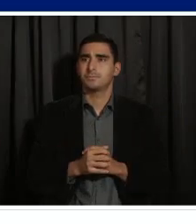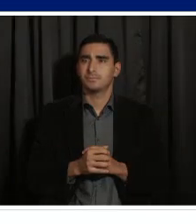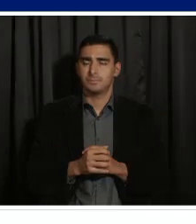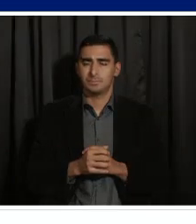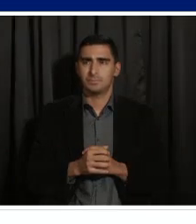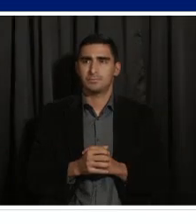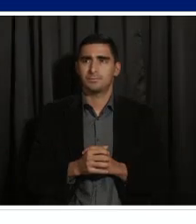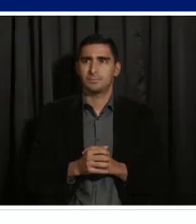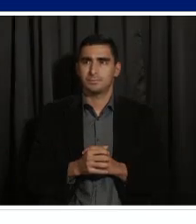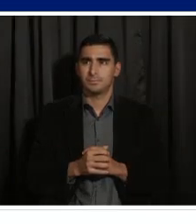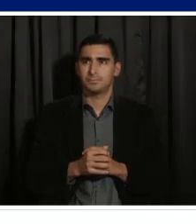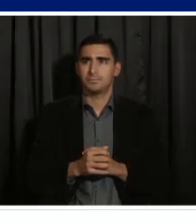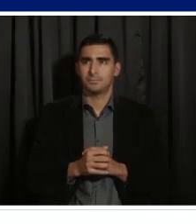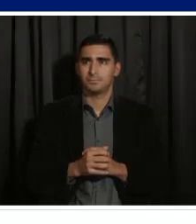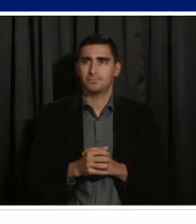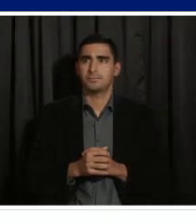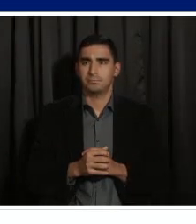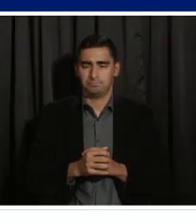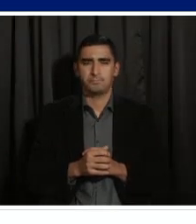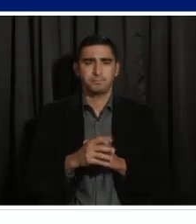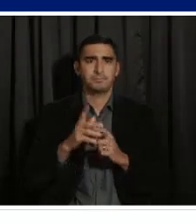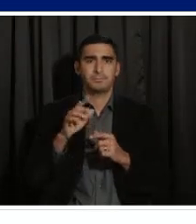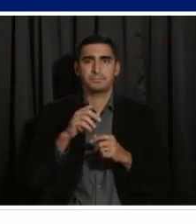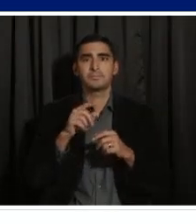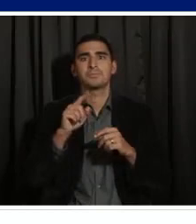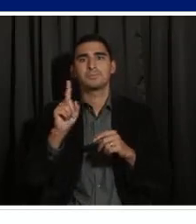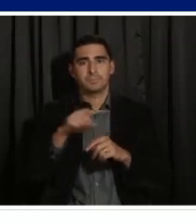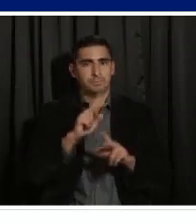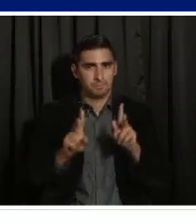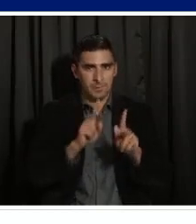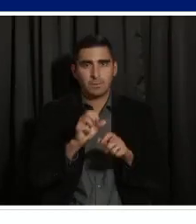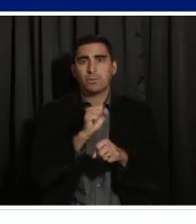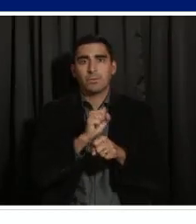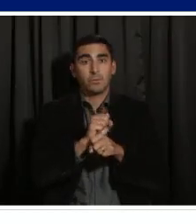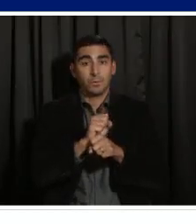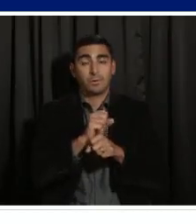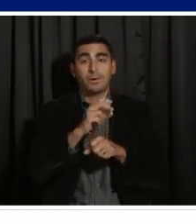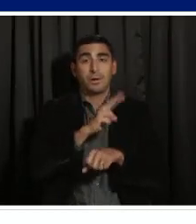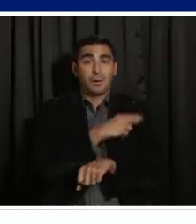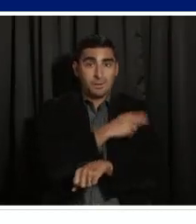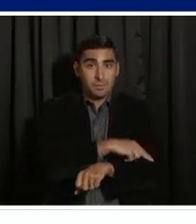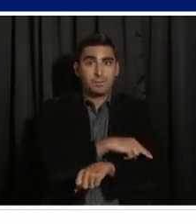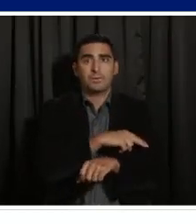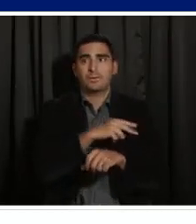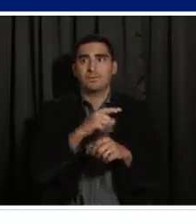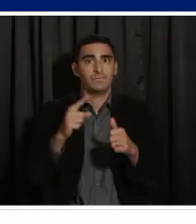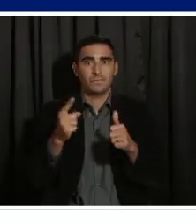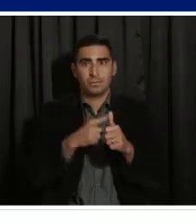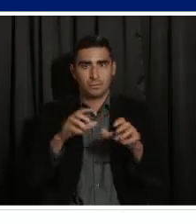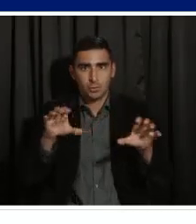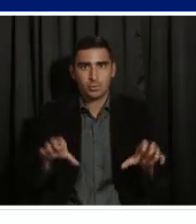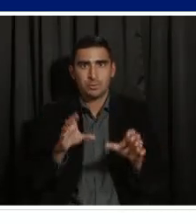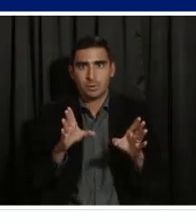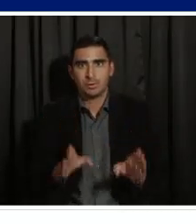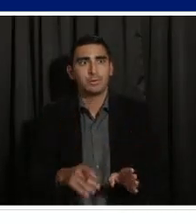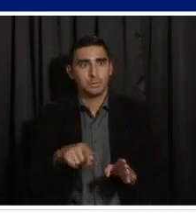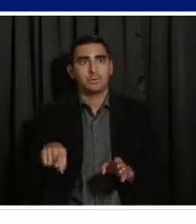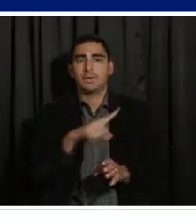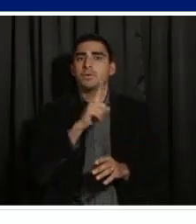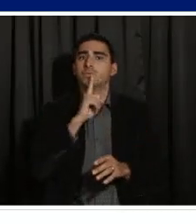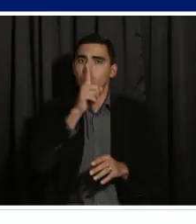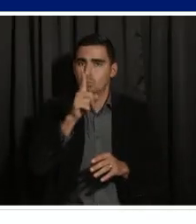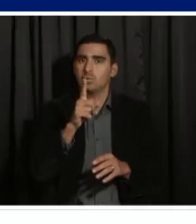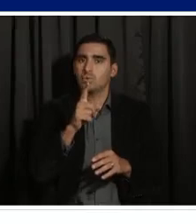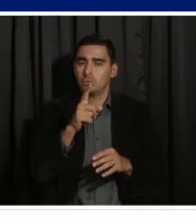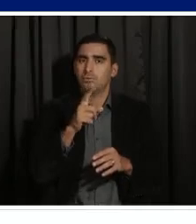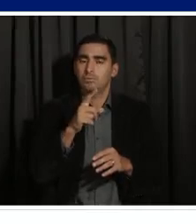start again by thanking all of our healthcare workers on the front lines. They are true heroes in the response